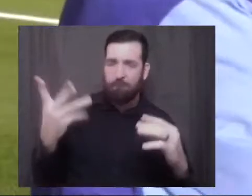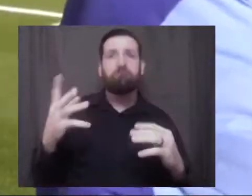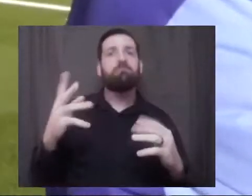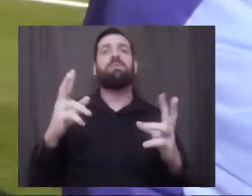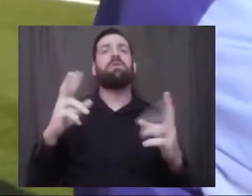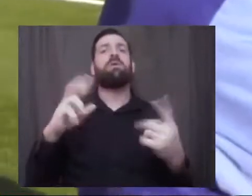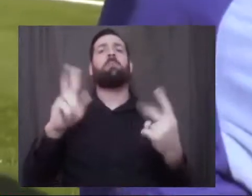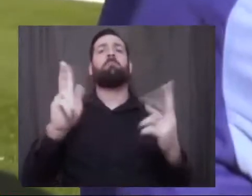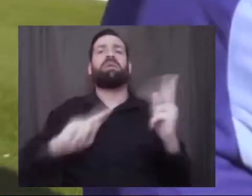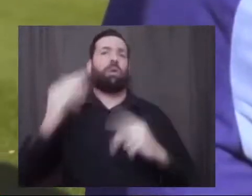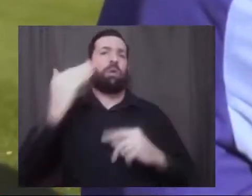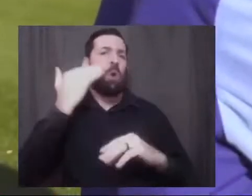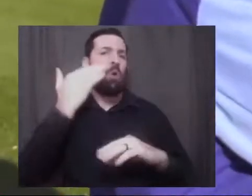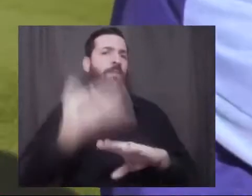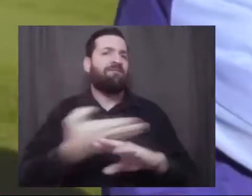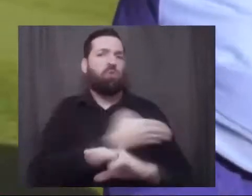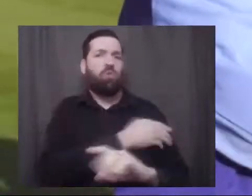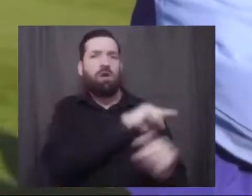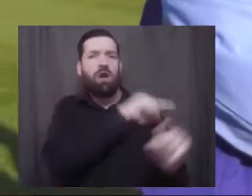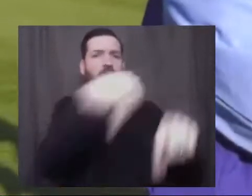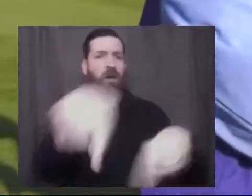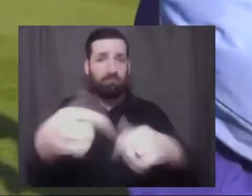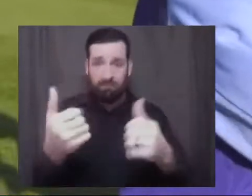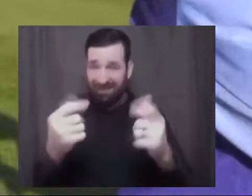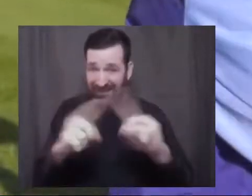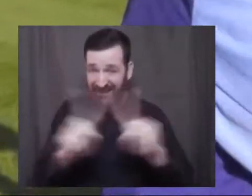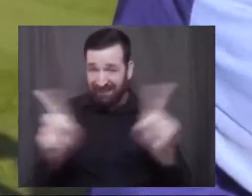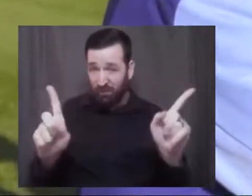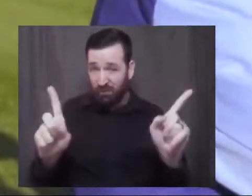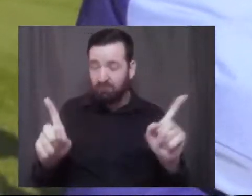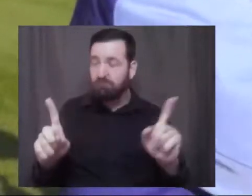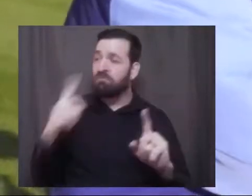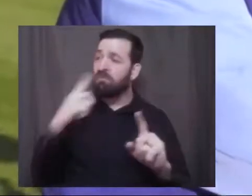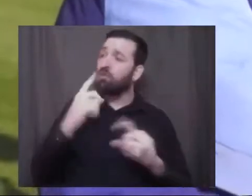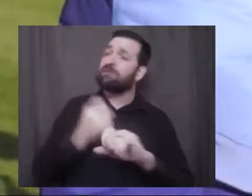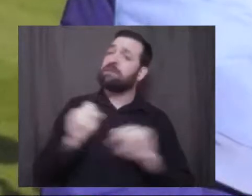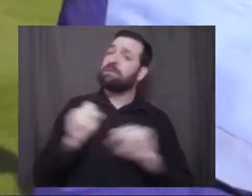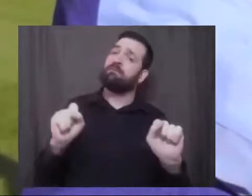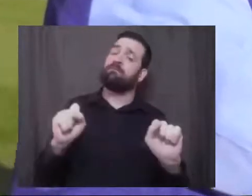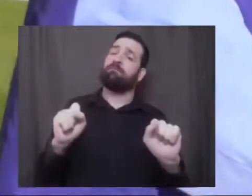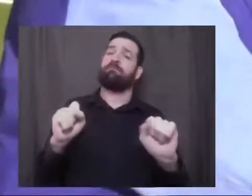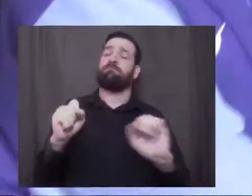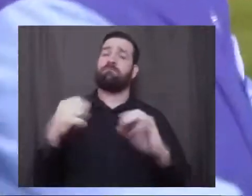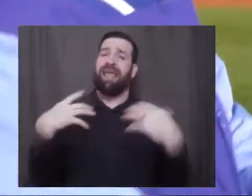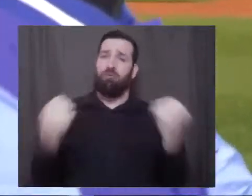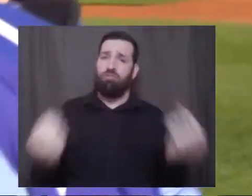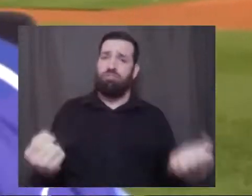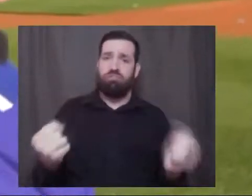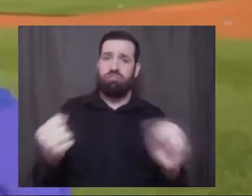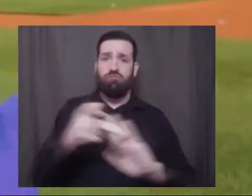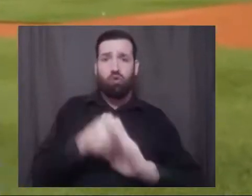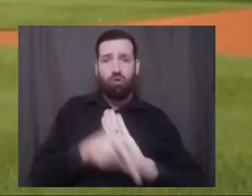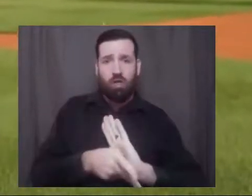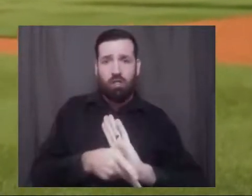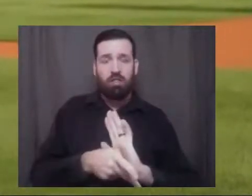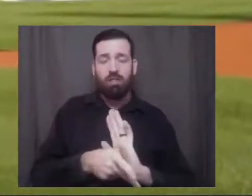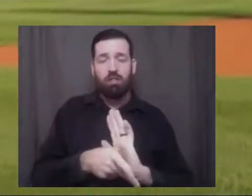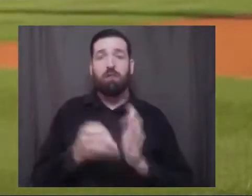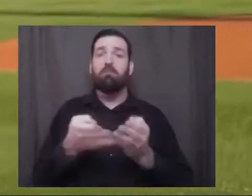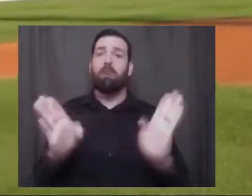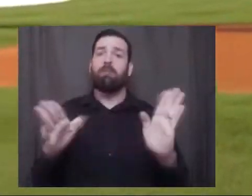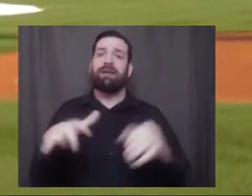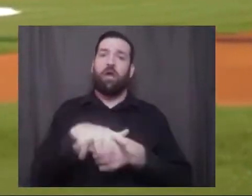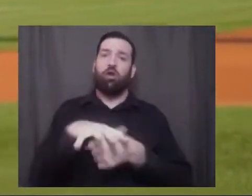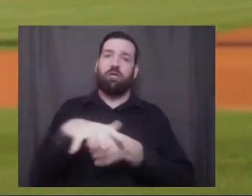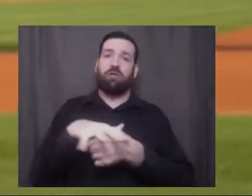this year? You know, as far as safe health and safety protocols and everything, public areas were really sort of wide